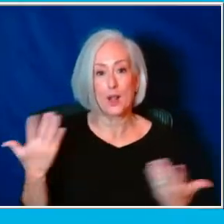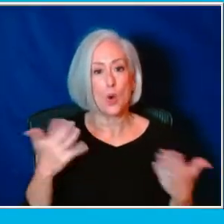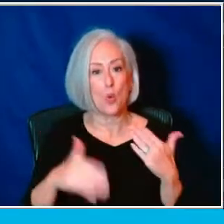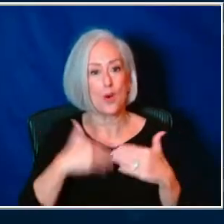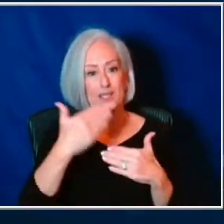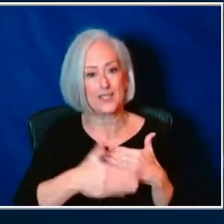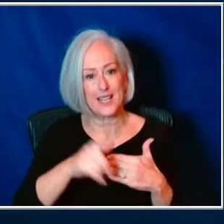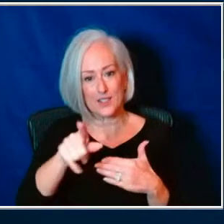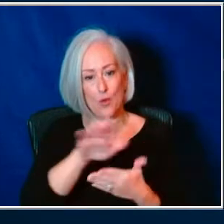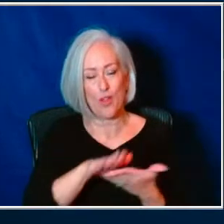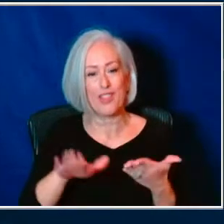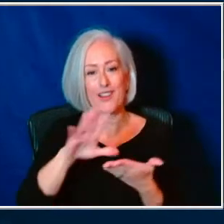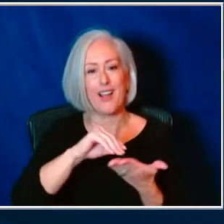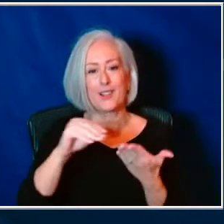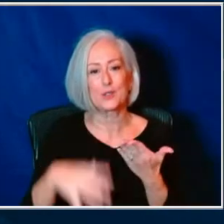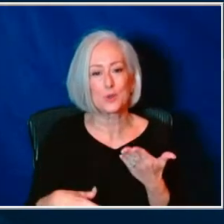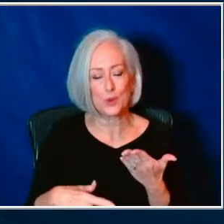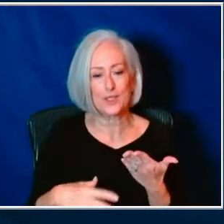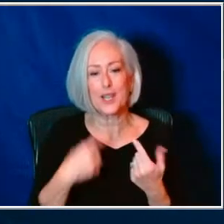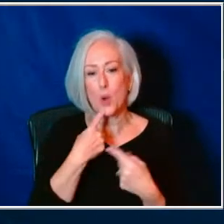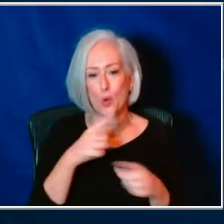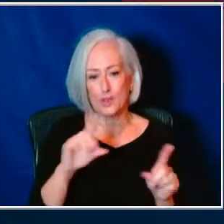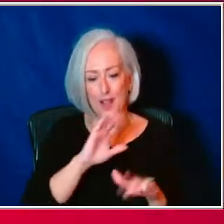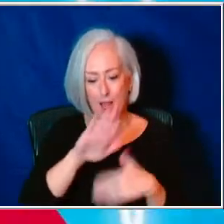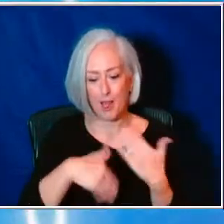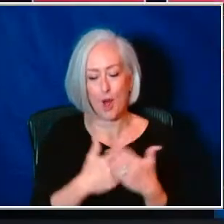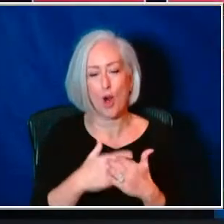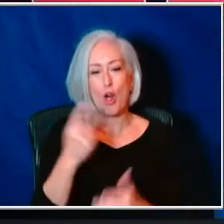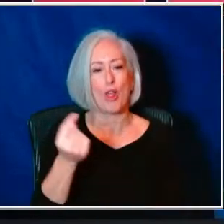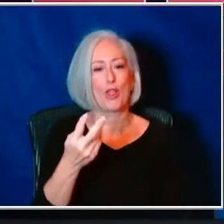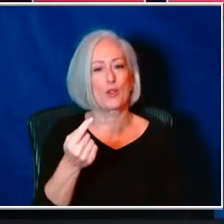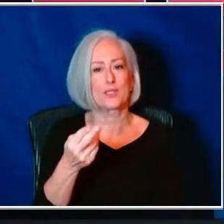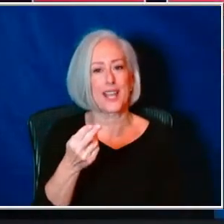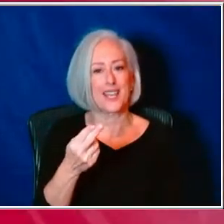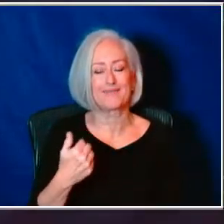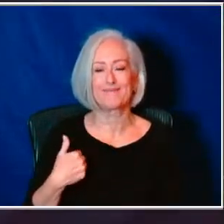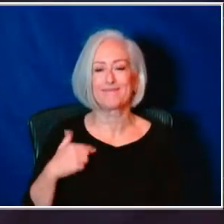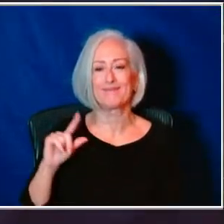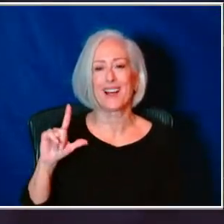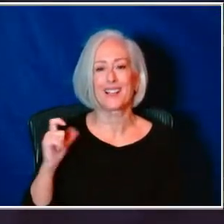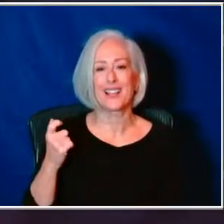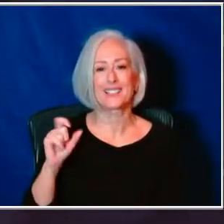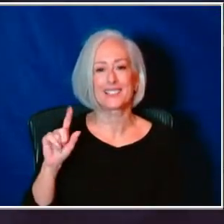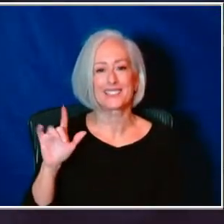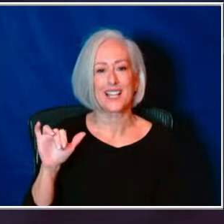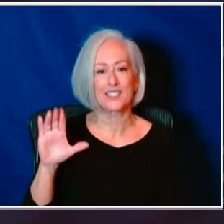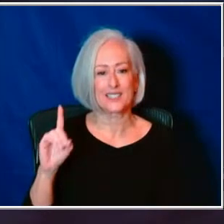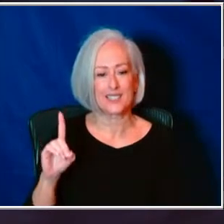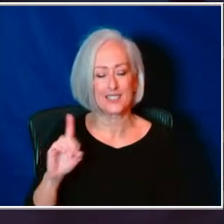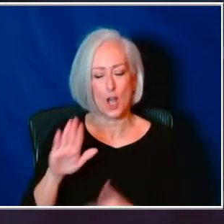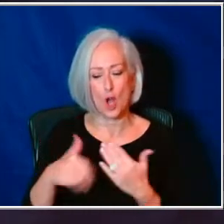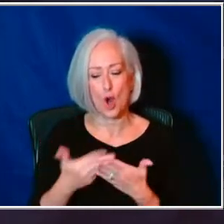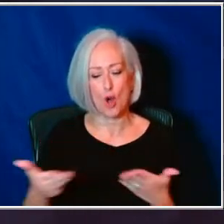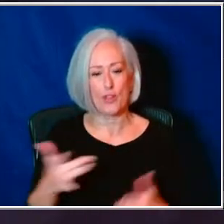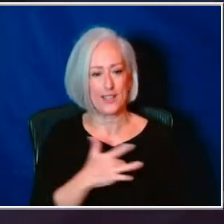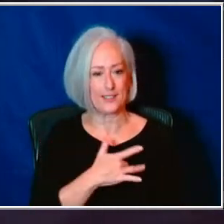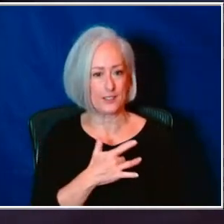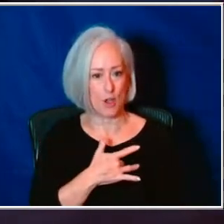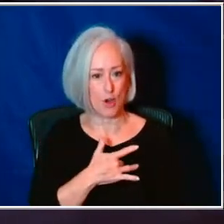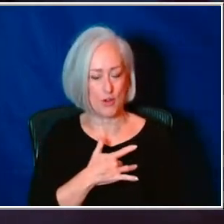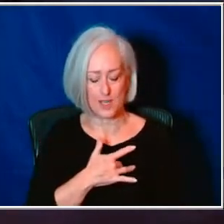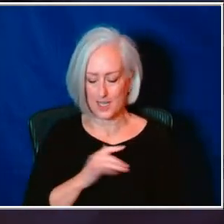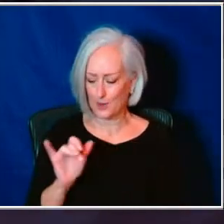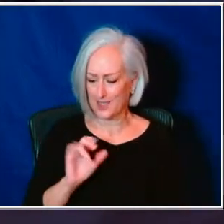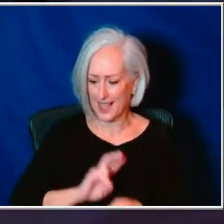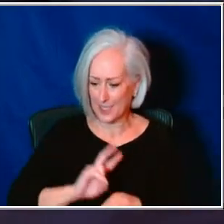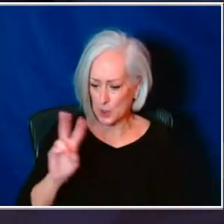student? We'll tell all Thursday at 8. I'm Alexis Delcid. Next, All Things Heart. It was like 2 a.m. I couldn't